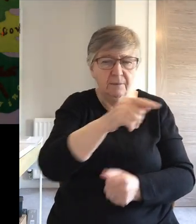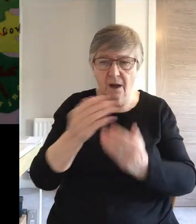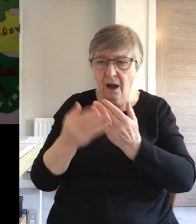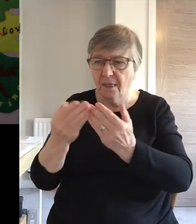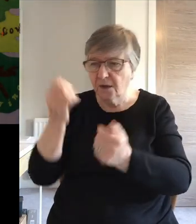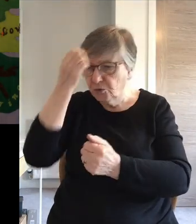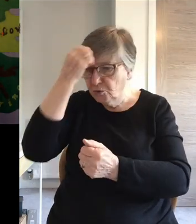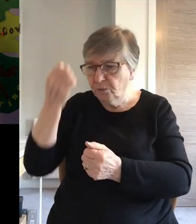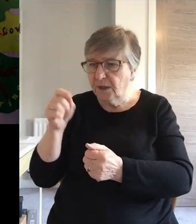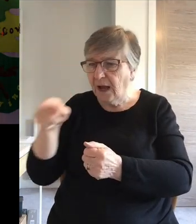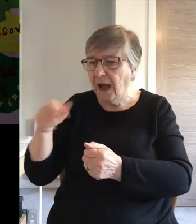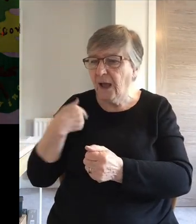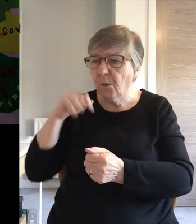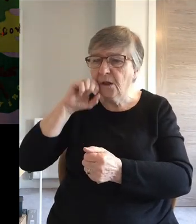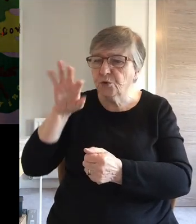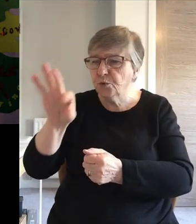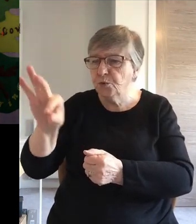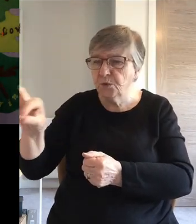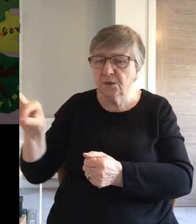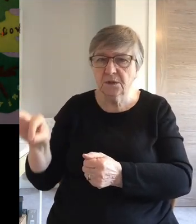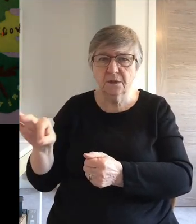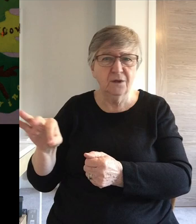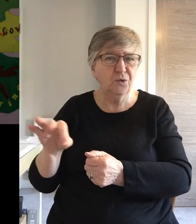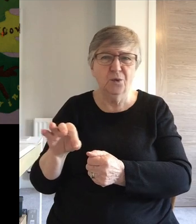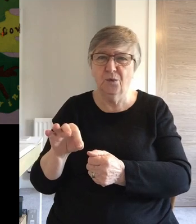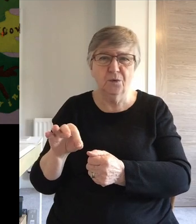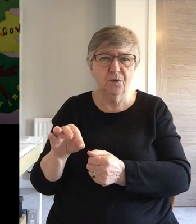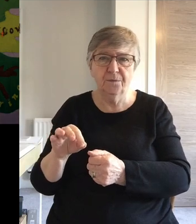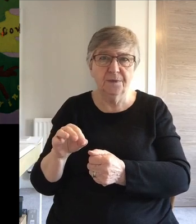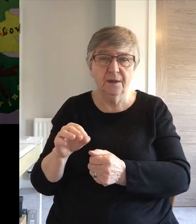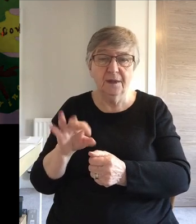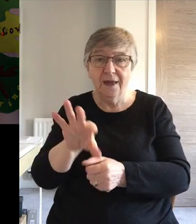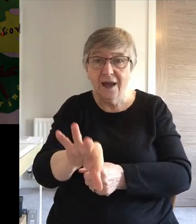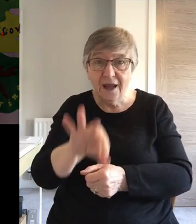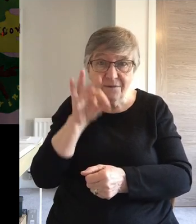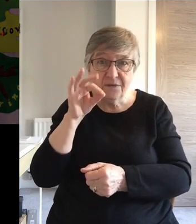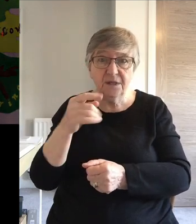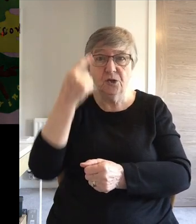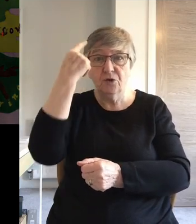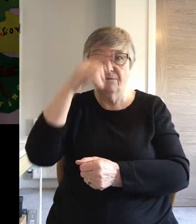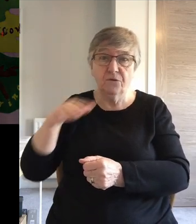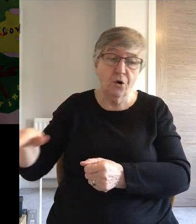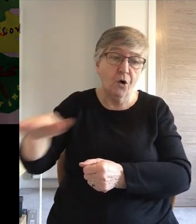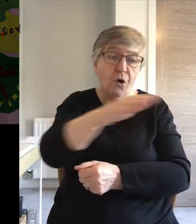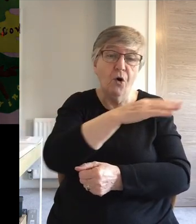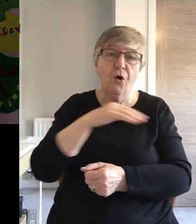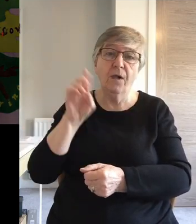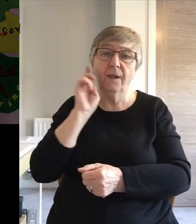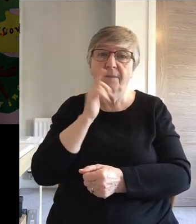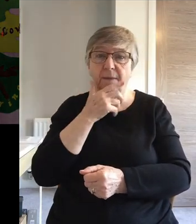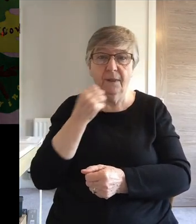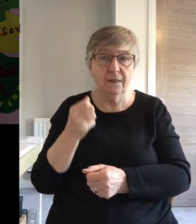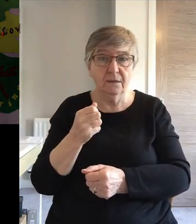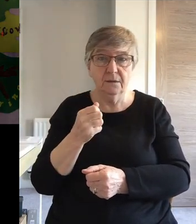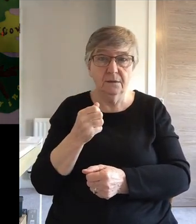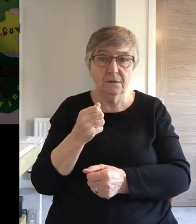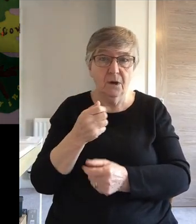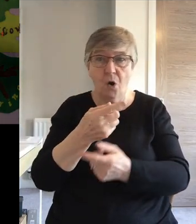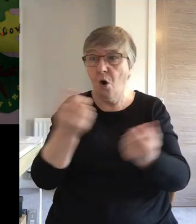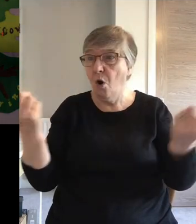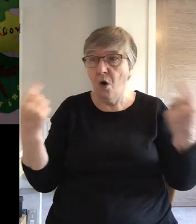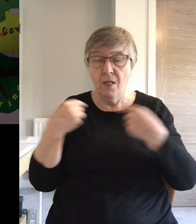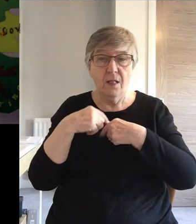this one's in my team, and this one's for me, and that one. It's not at all. The invitation is for all people. All of